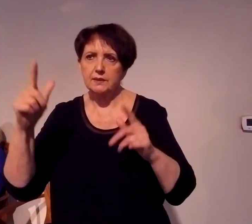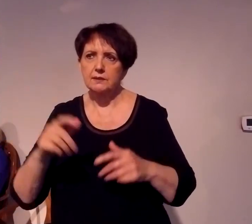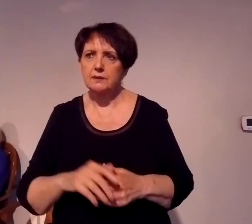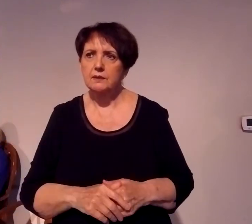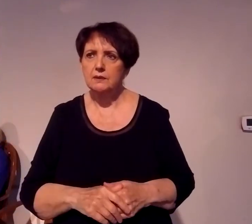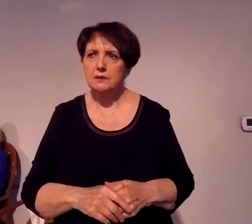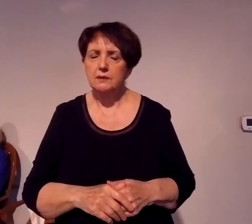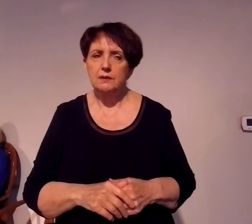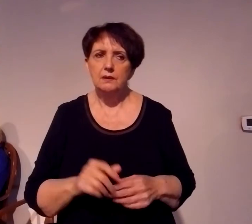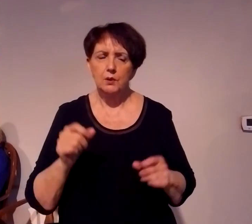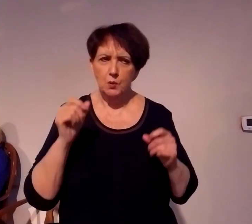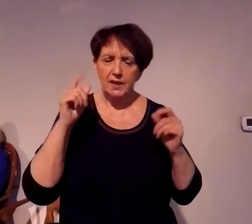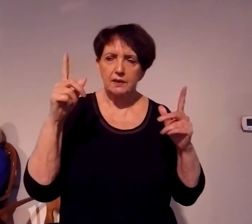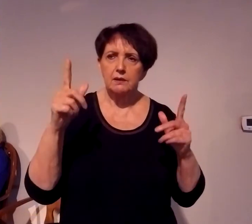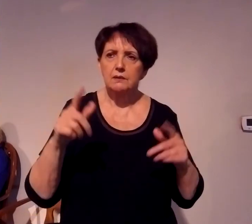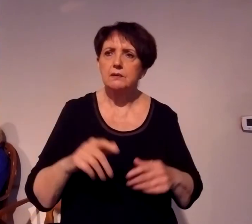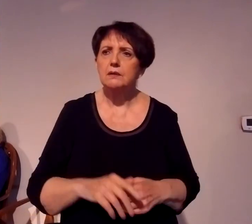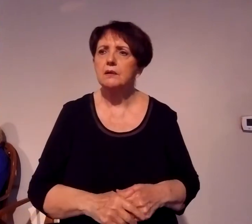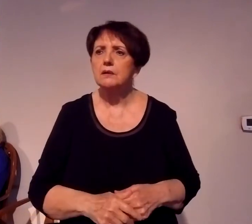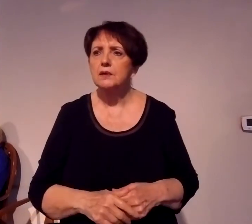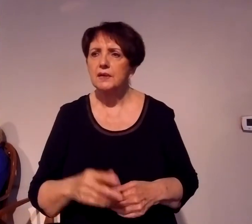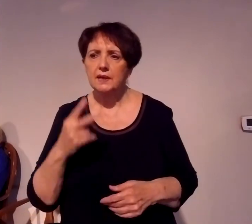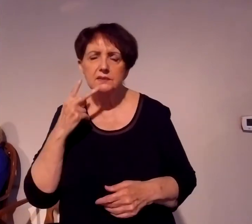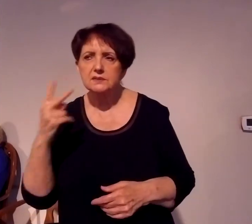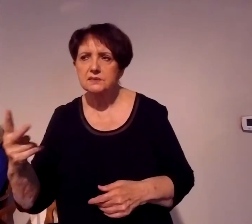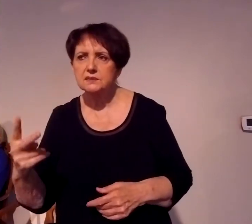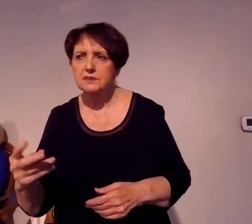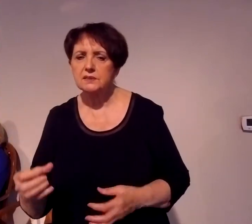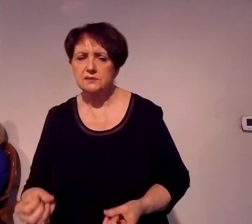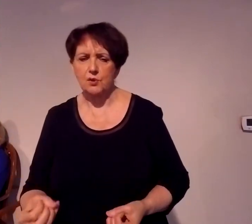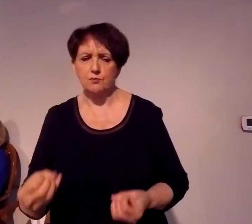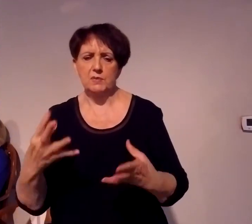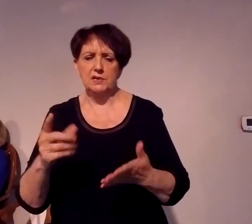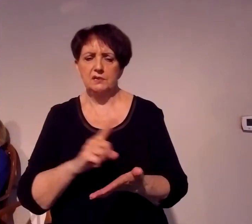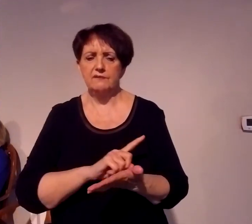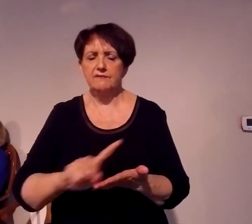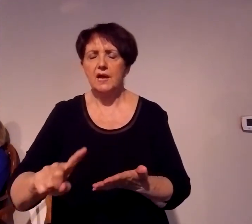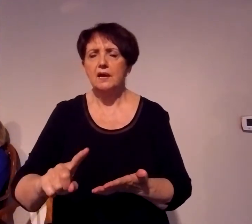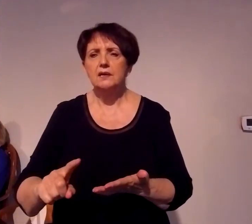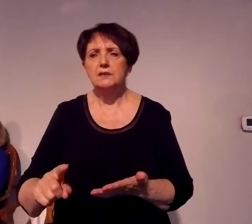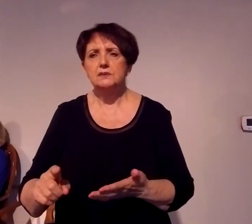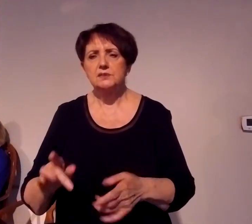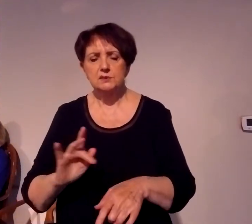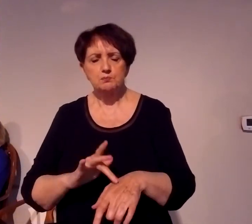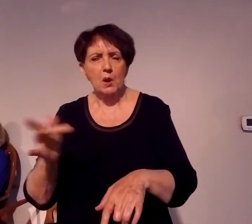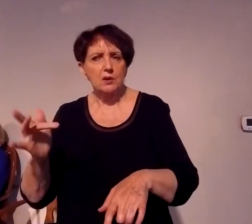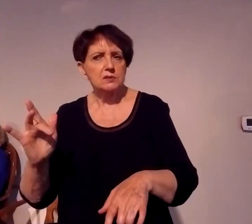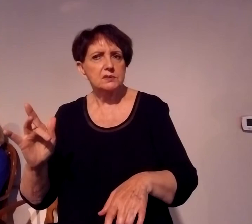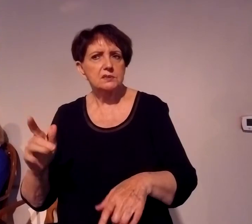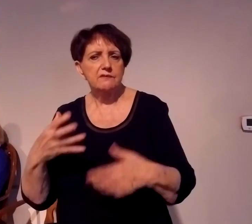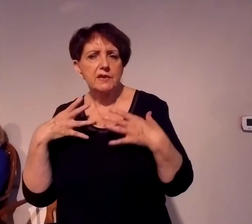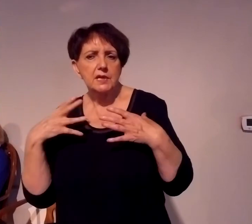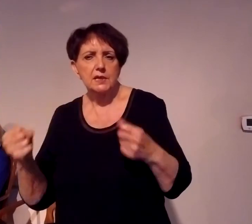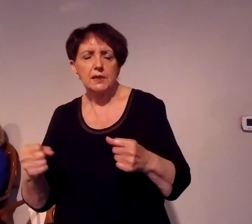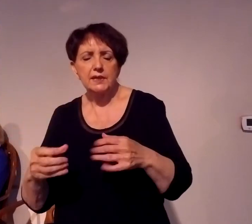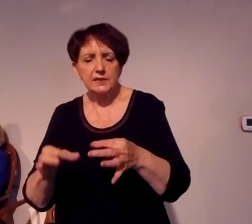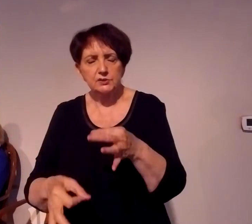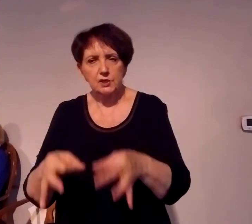Awake and witness so many divine sparks of healing and justice.